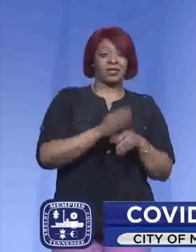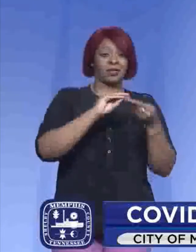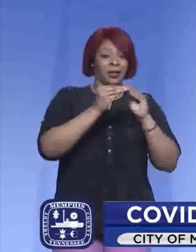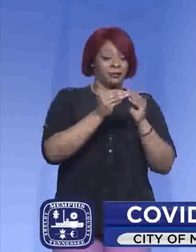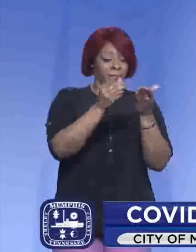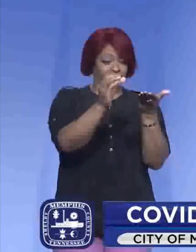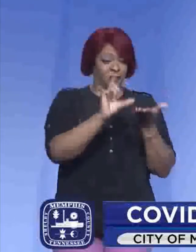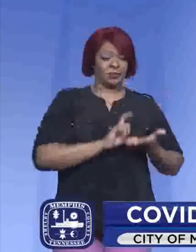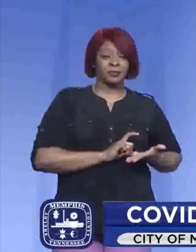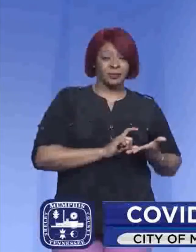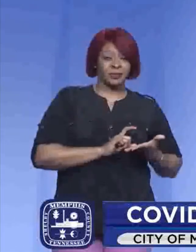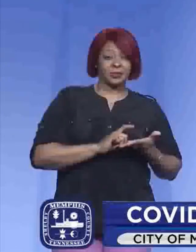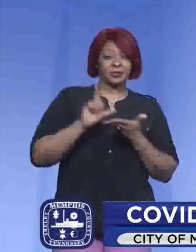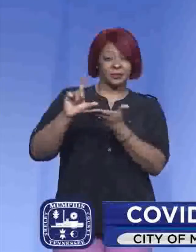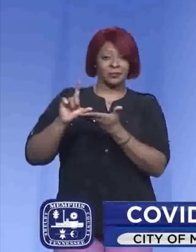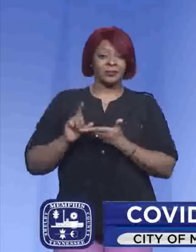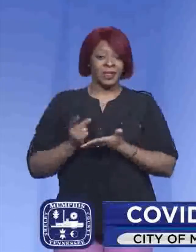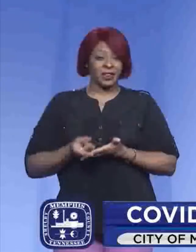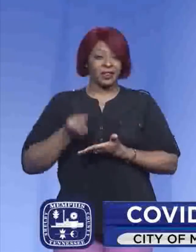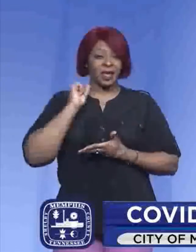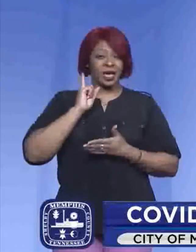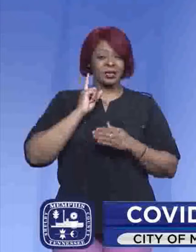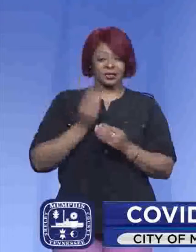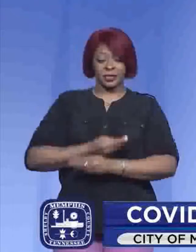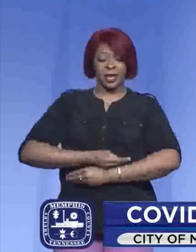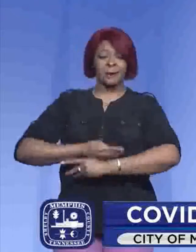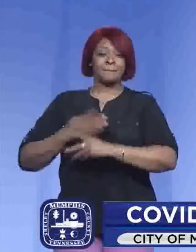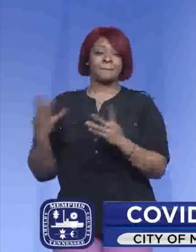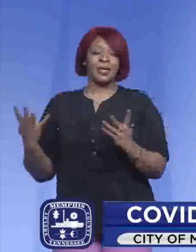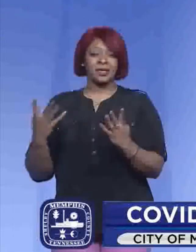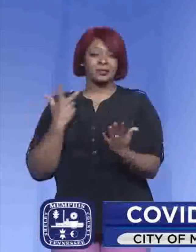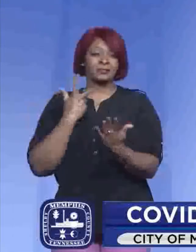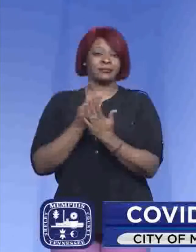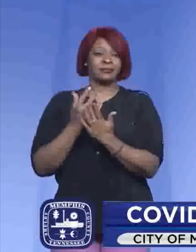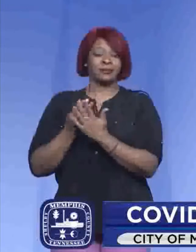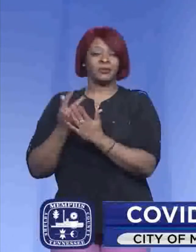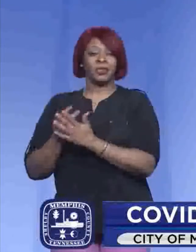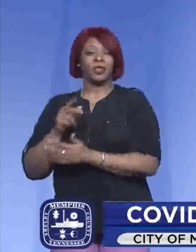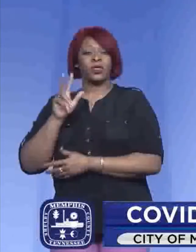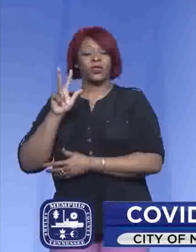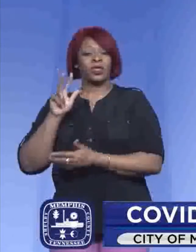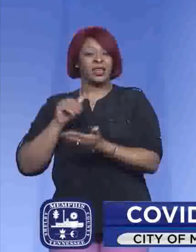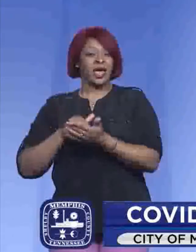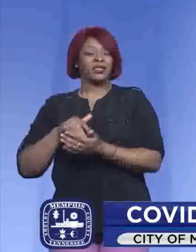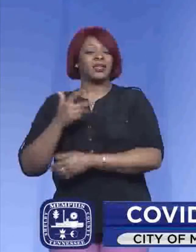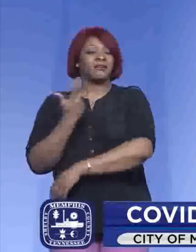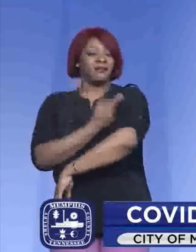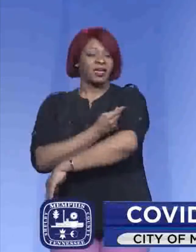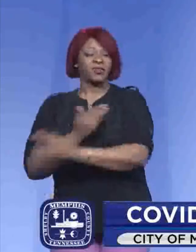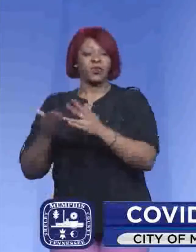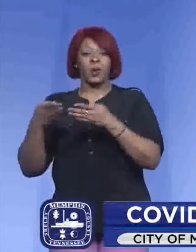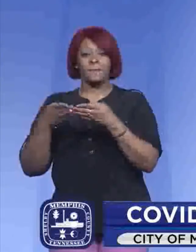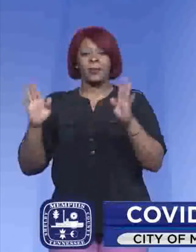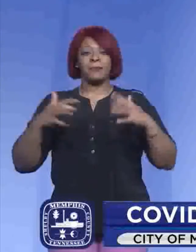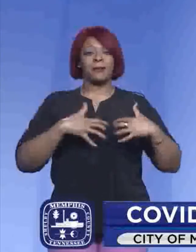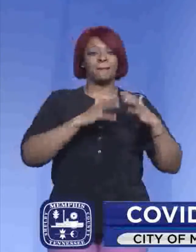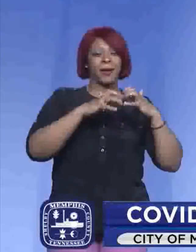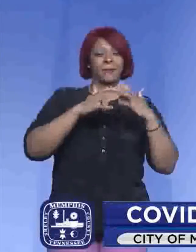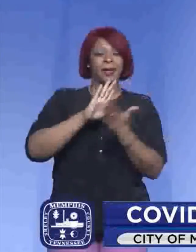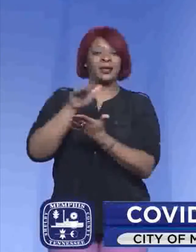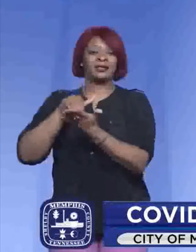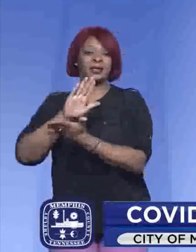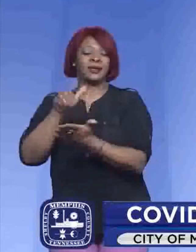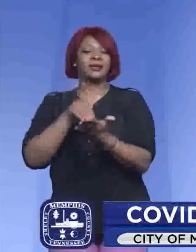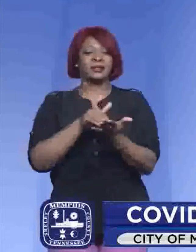inventory on board last week, after we delivered those some 33,000 vaccinations through our public pod sites this